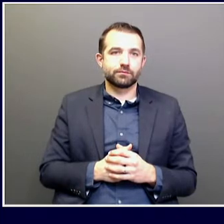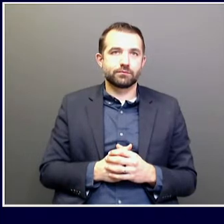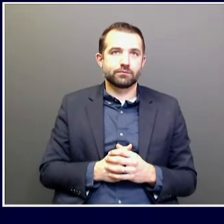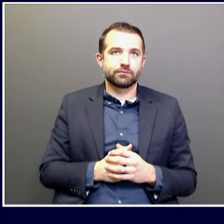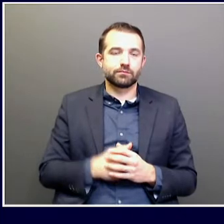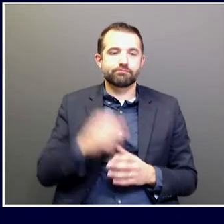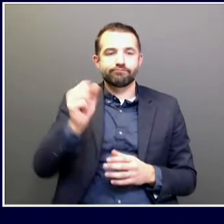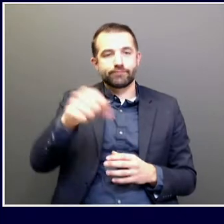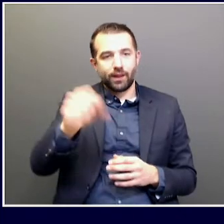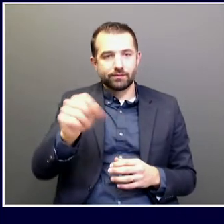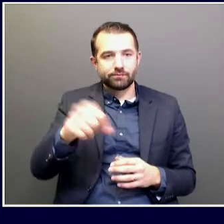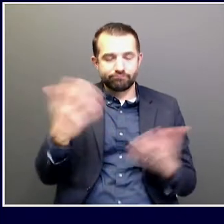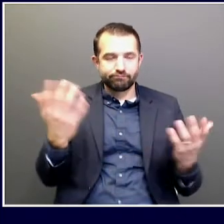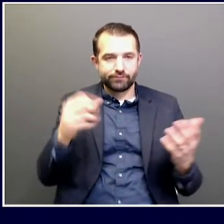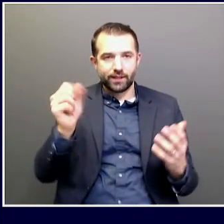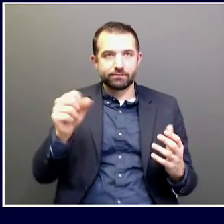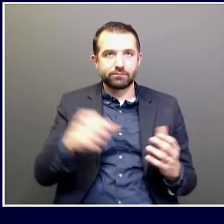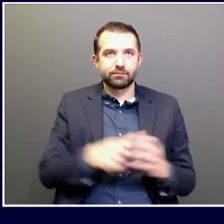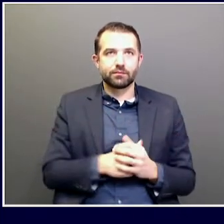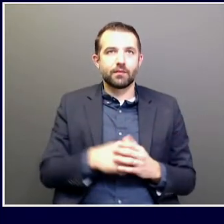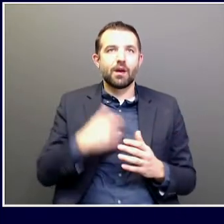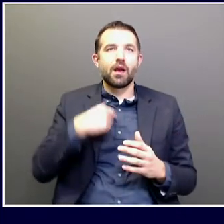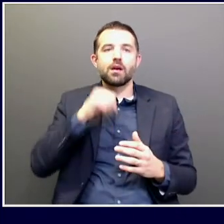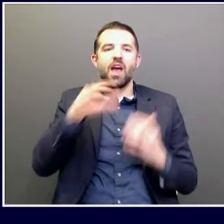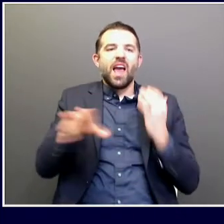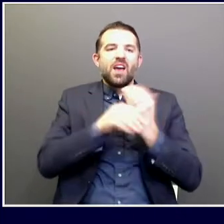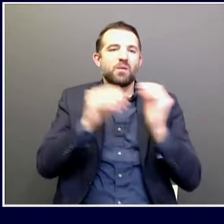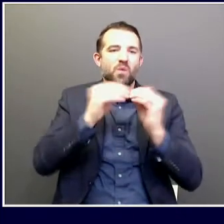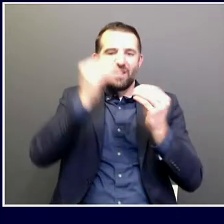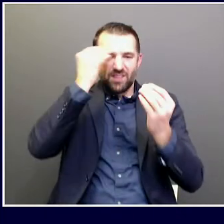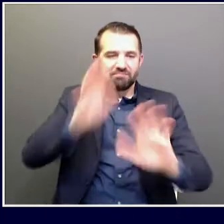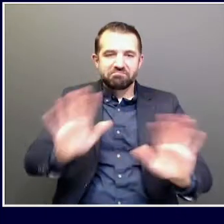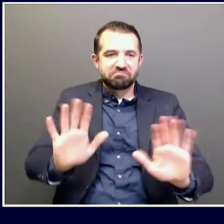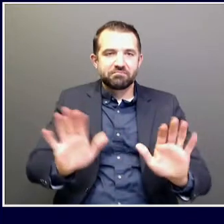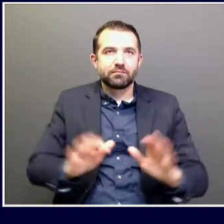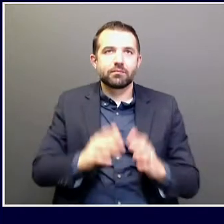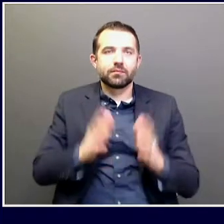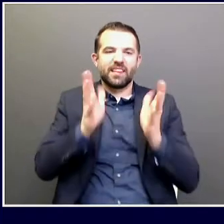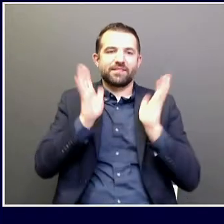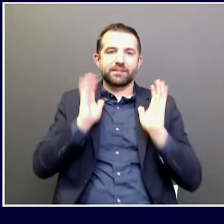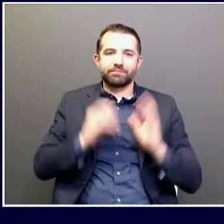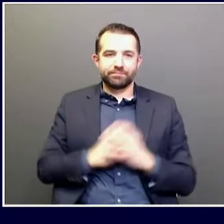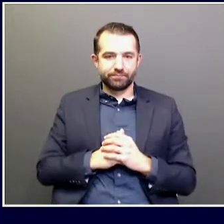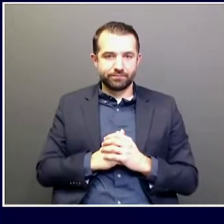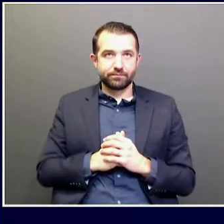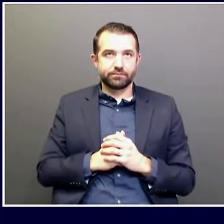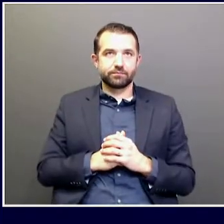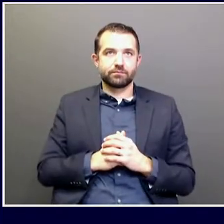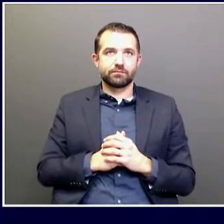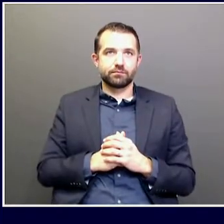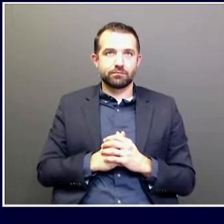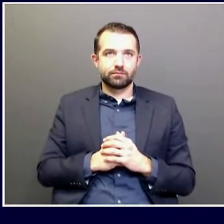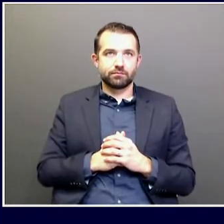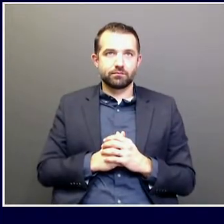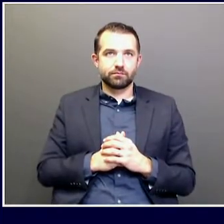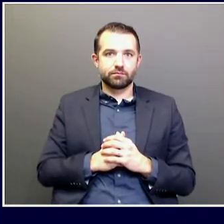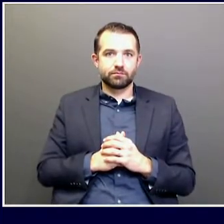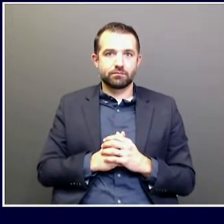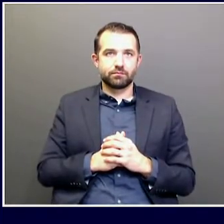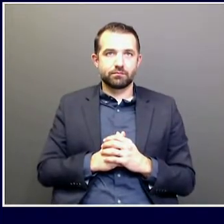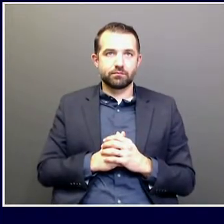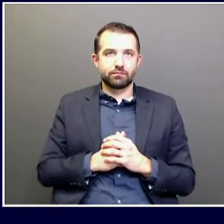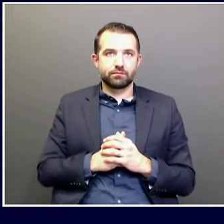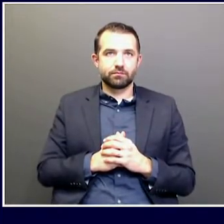so nothing further to add. Nothing further to add. I'm sorry, go ahead. No, back to